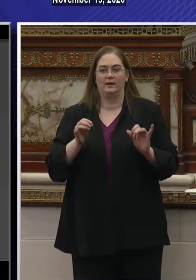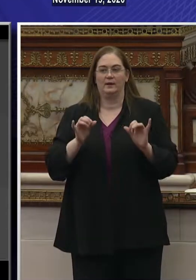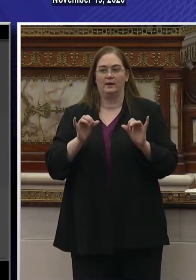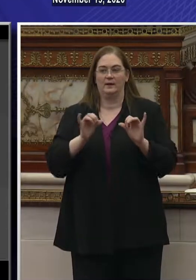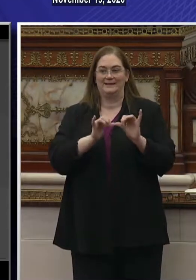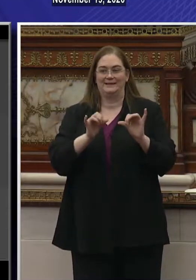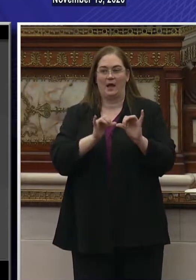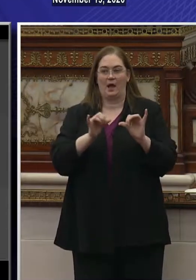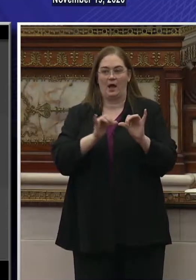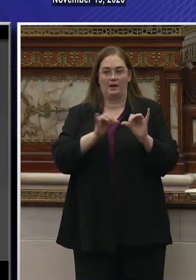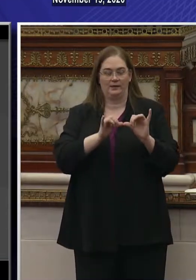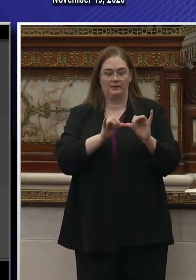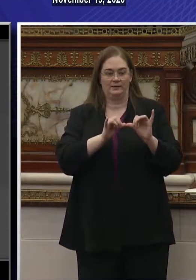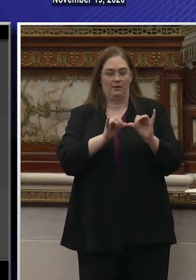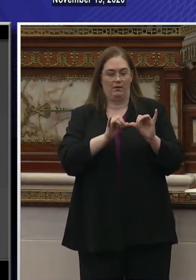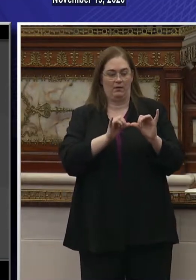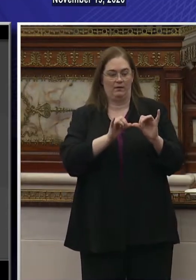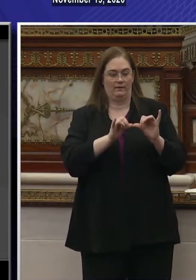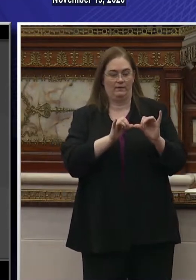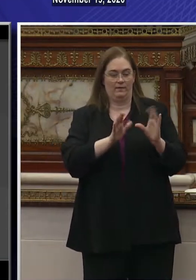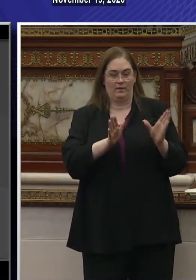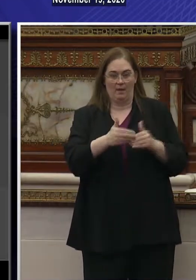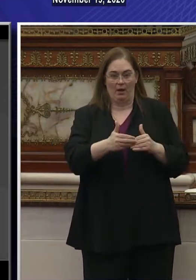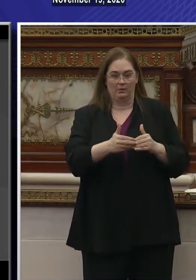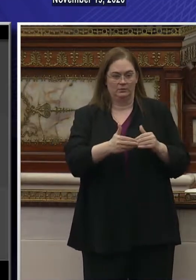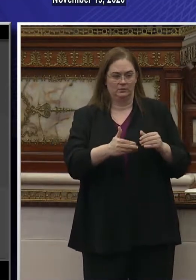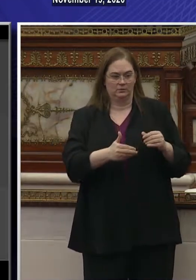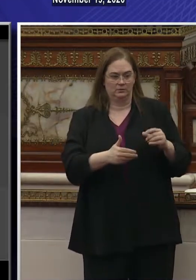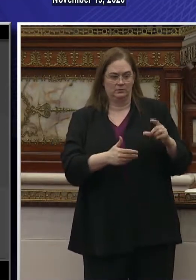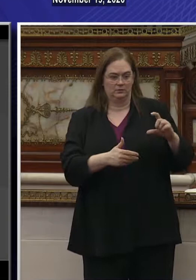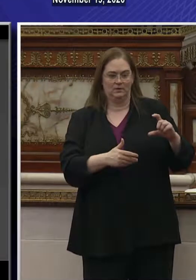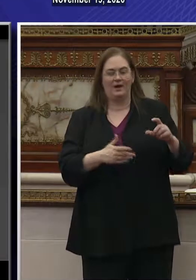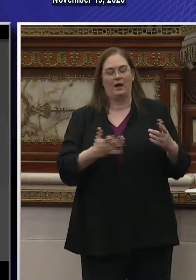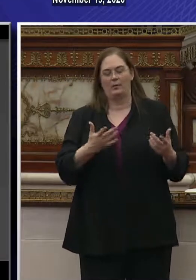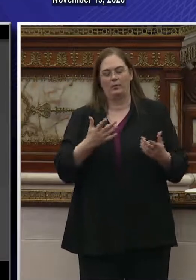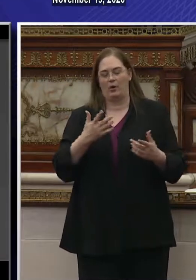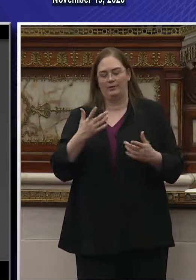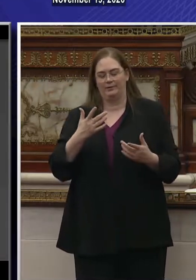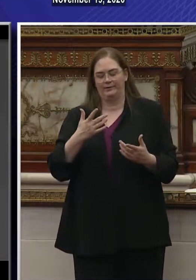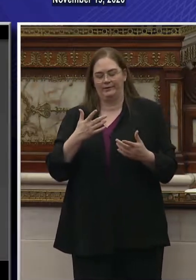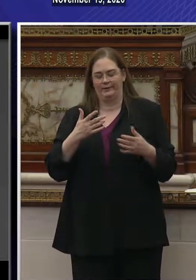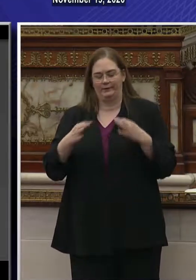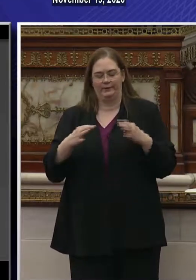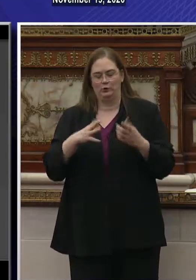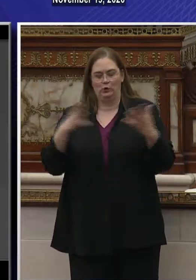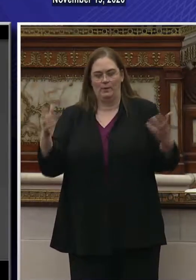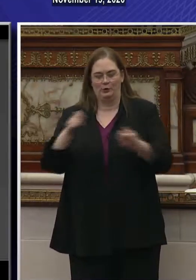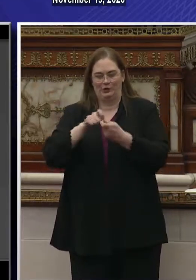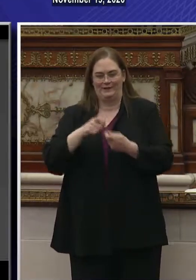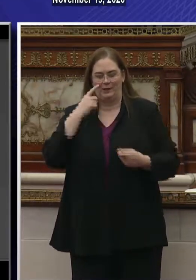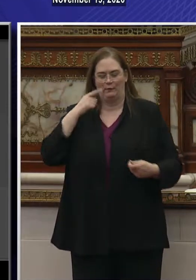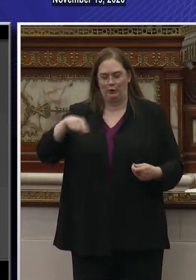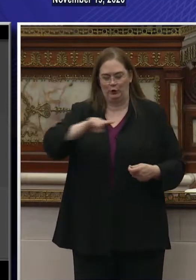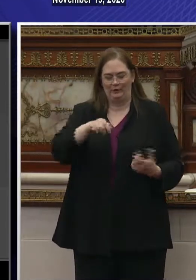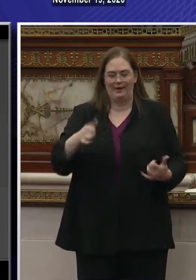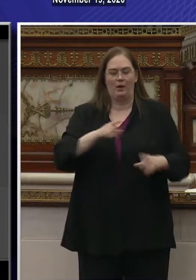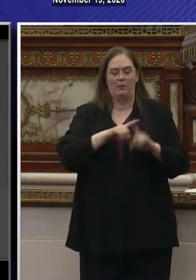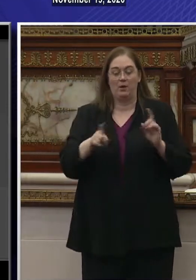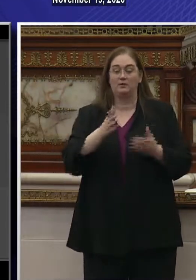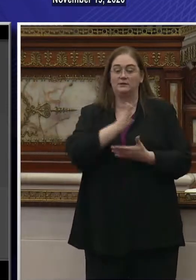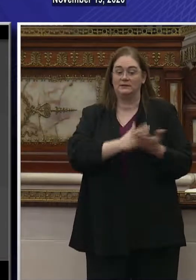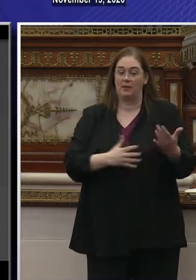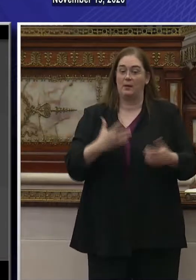of the distribution boxes. I know this, I'm probably getting into way too much detail for you, but some